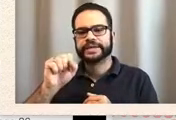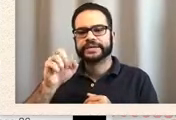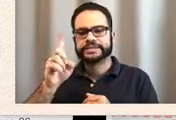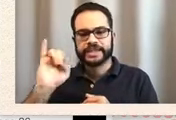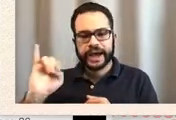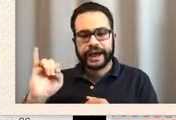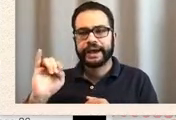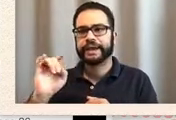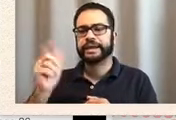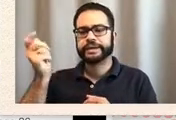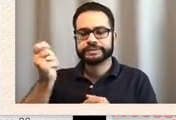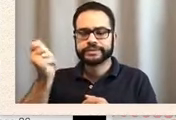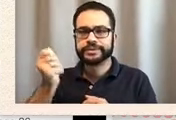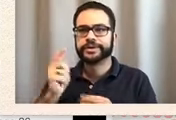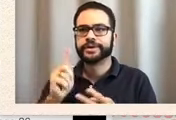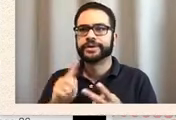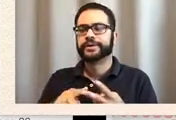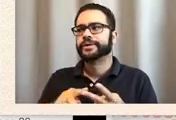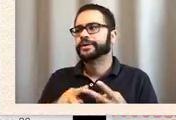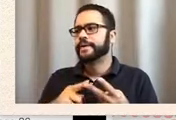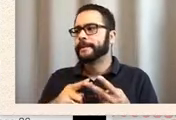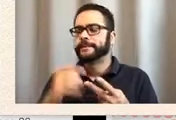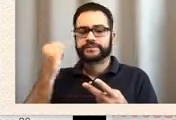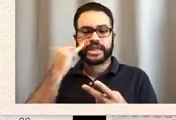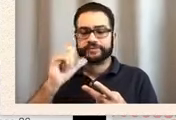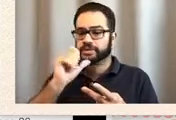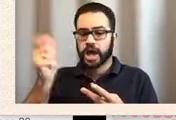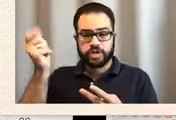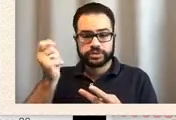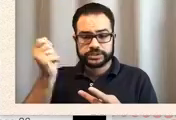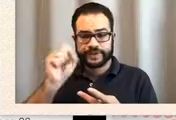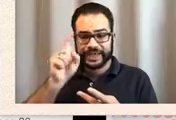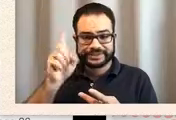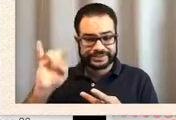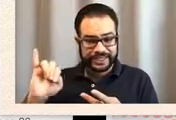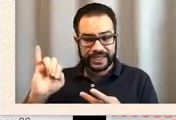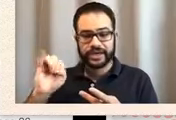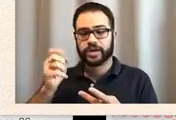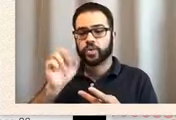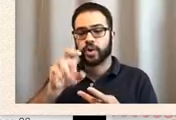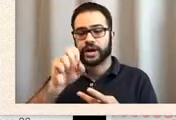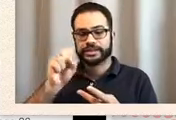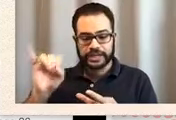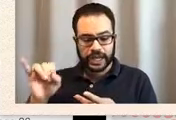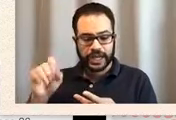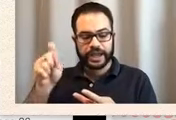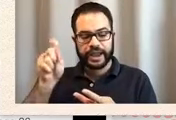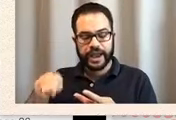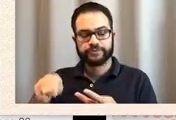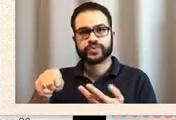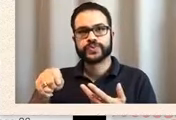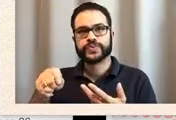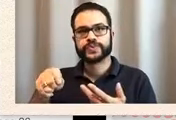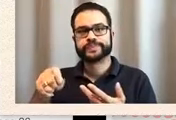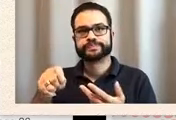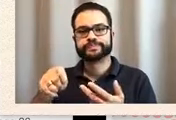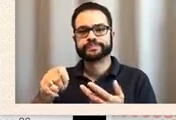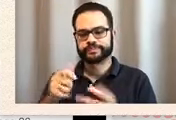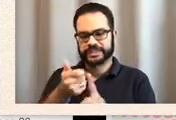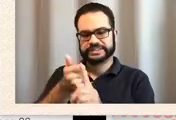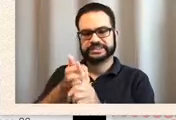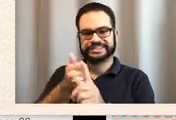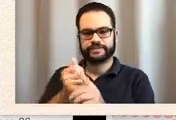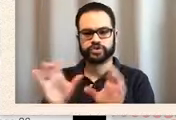insurance. And if you're not receiving that, you have to, what we say is self-certify that you meet